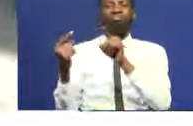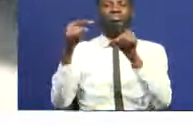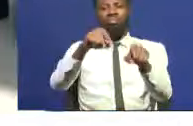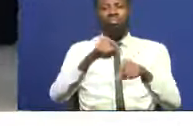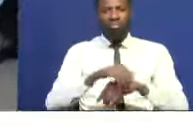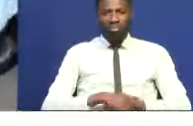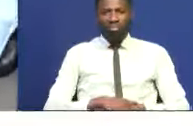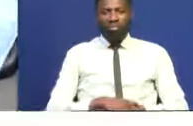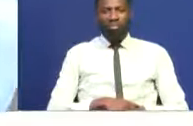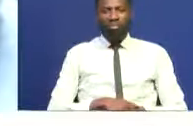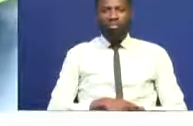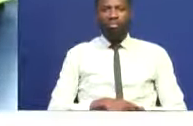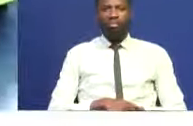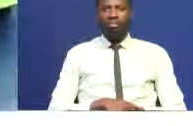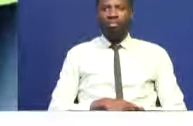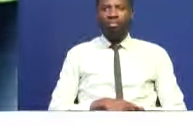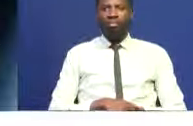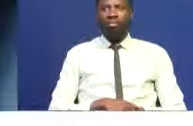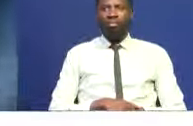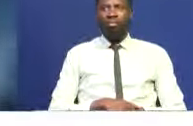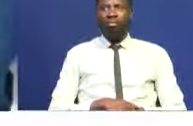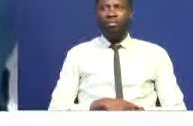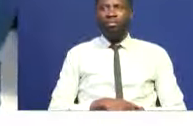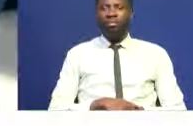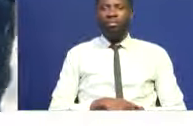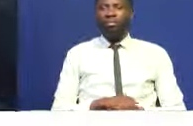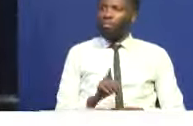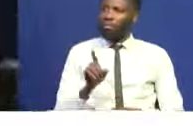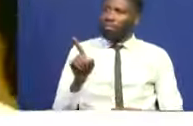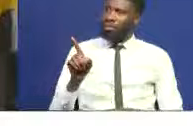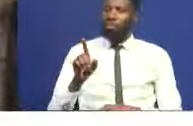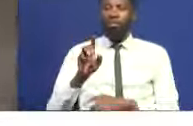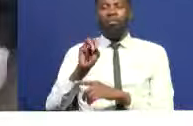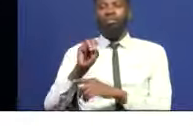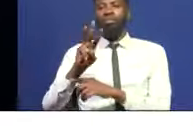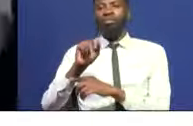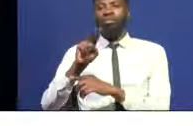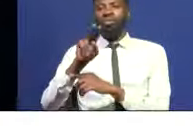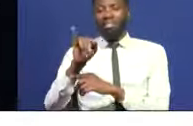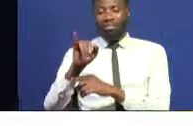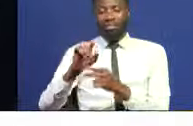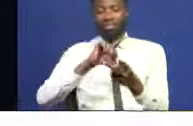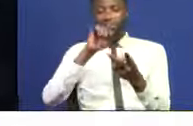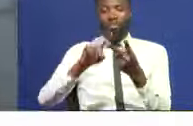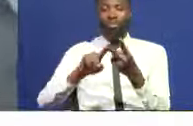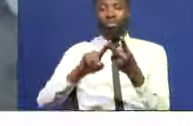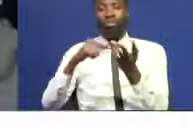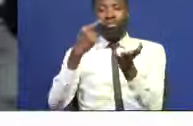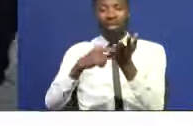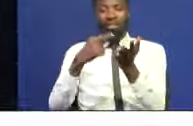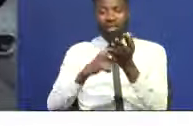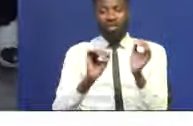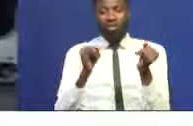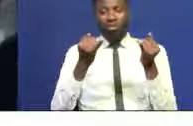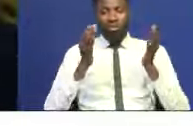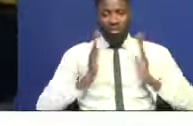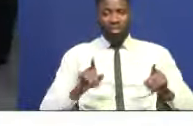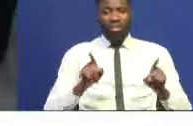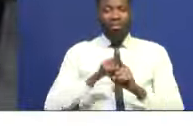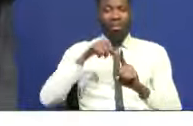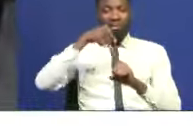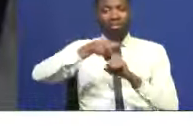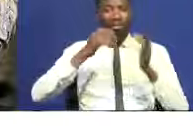trial? Will quickly turn into activist Boniface Mwangi and Ugandan journalist and activist Agatha Atuhaire